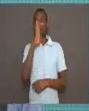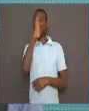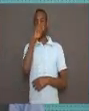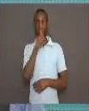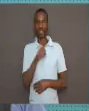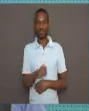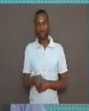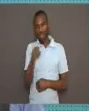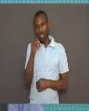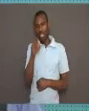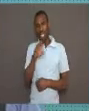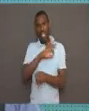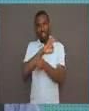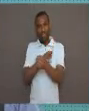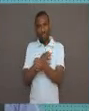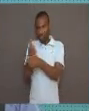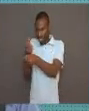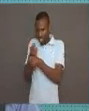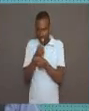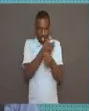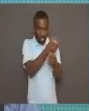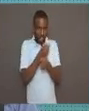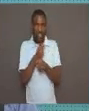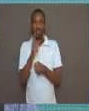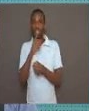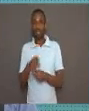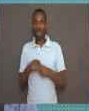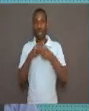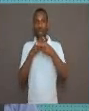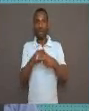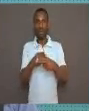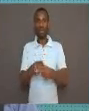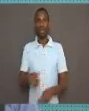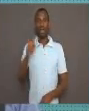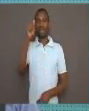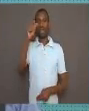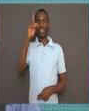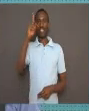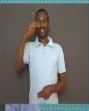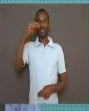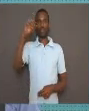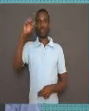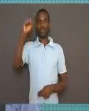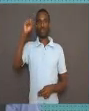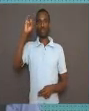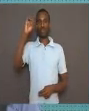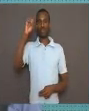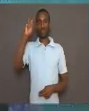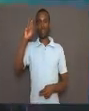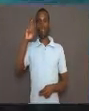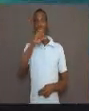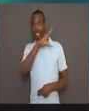These forces of attraction are called adhesion and cohesion.